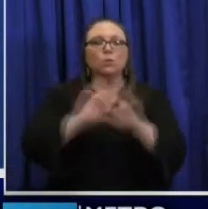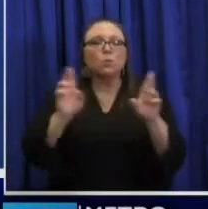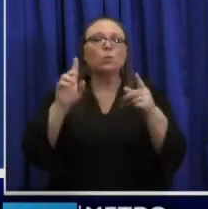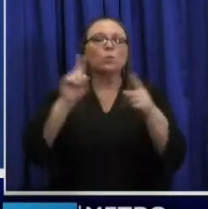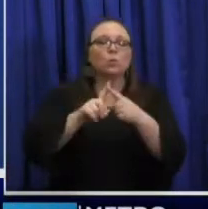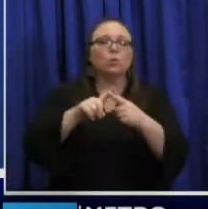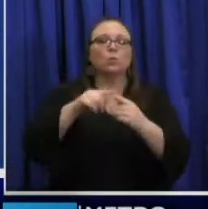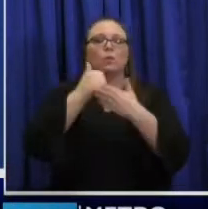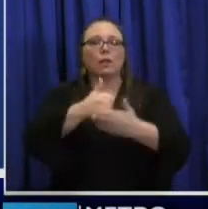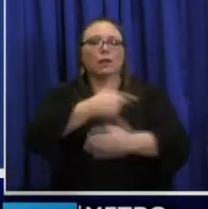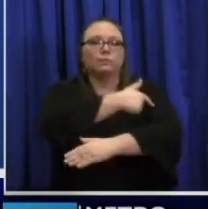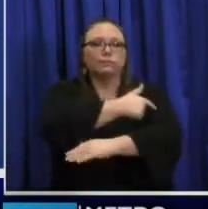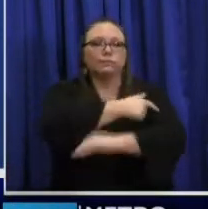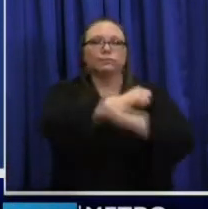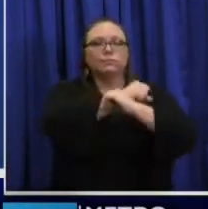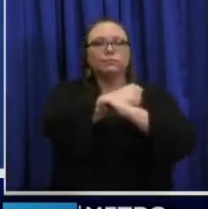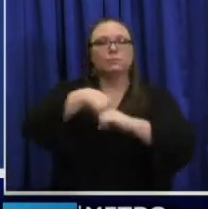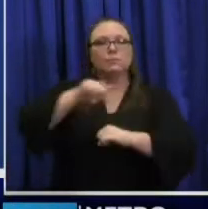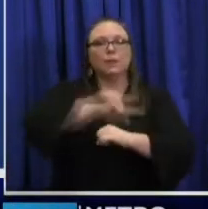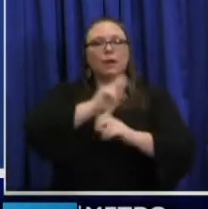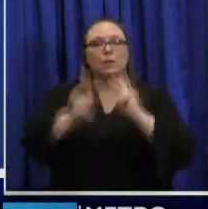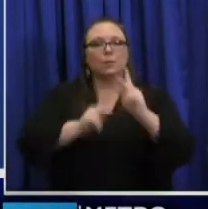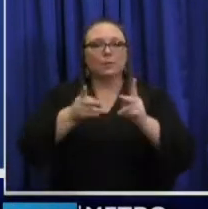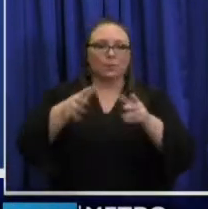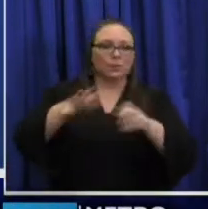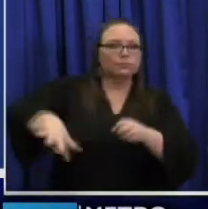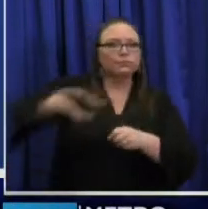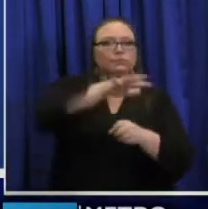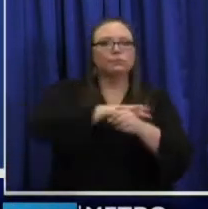our residents than current supplies allow.